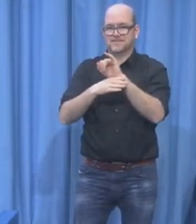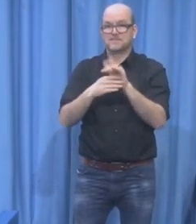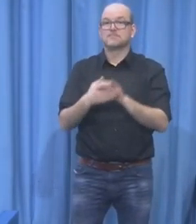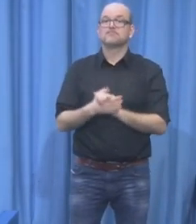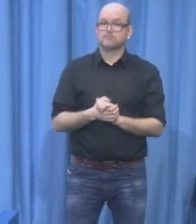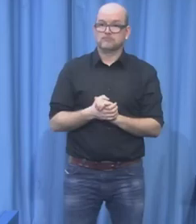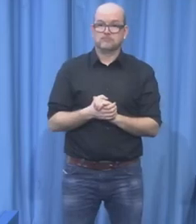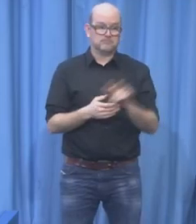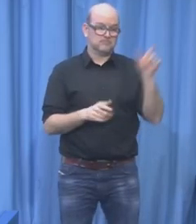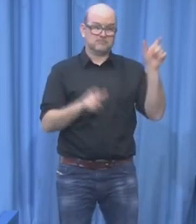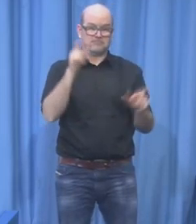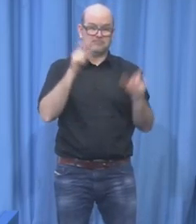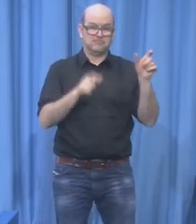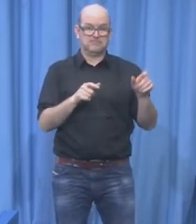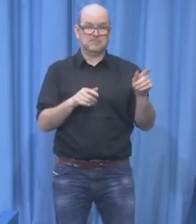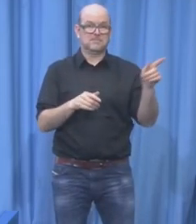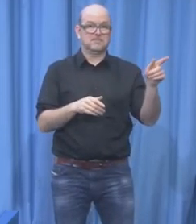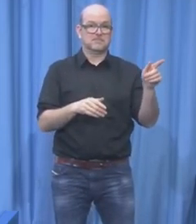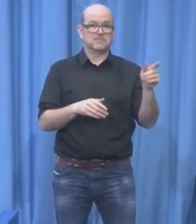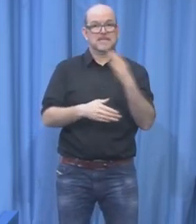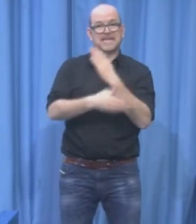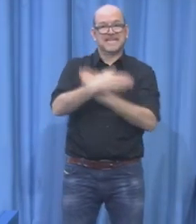type.